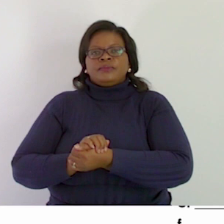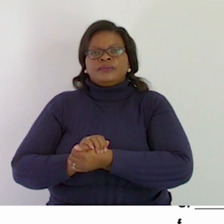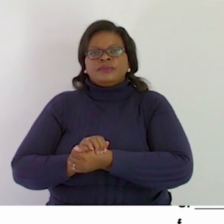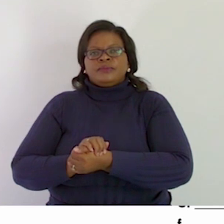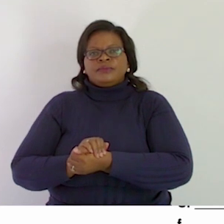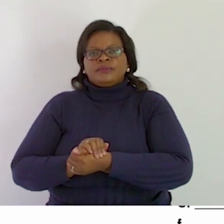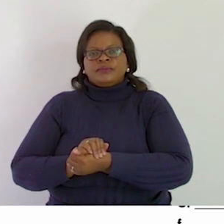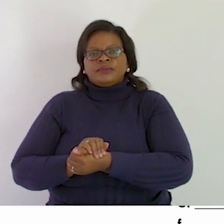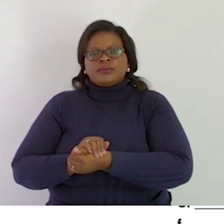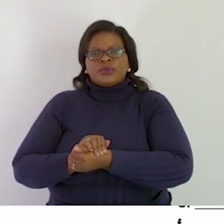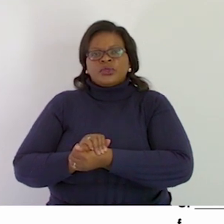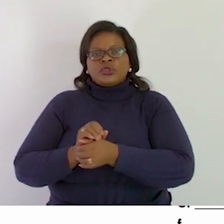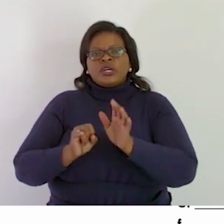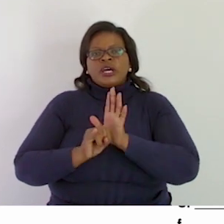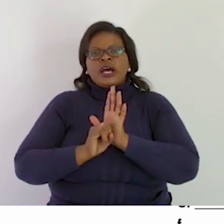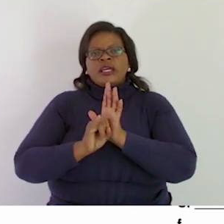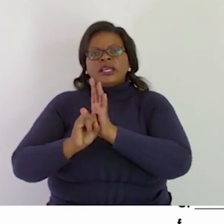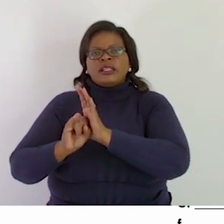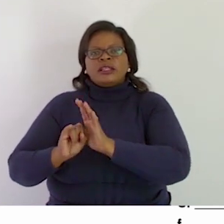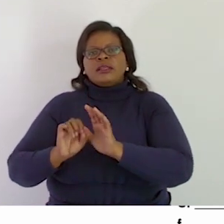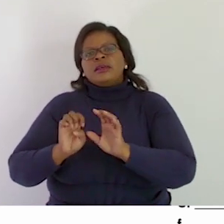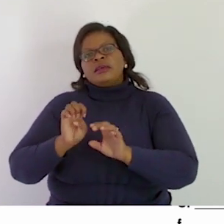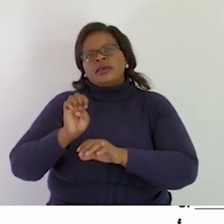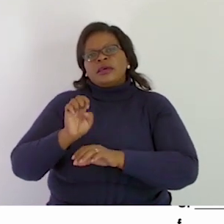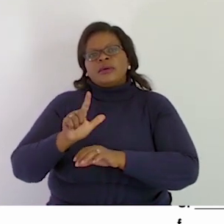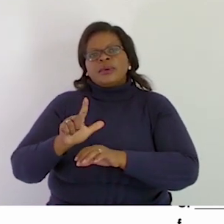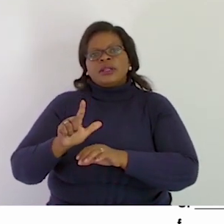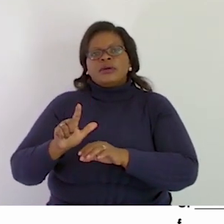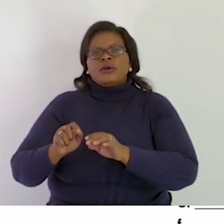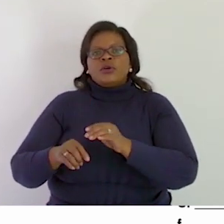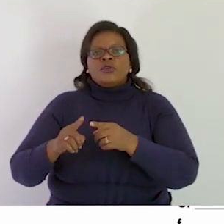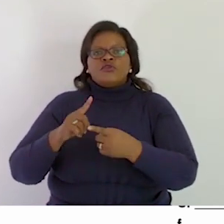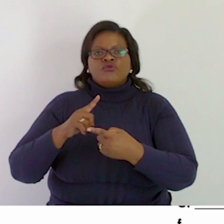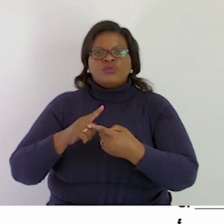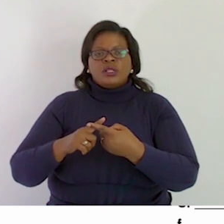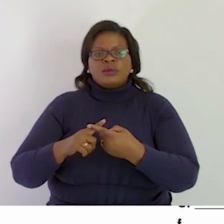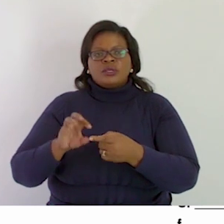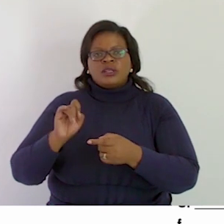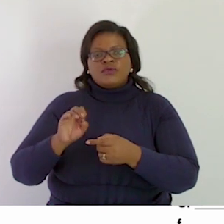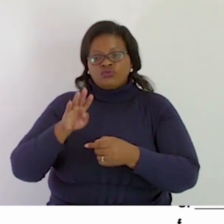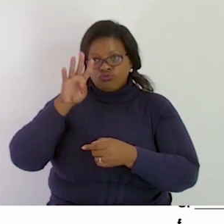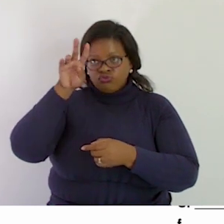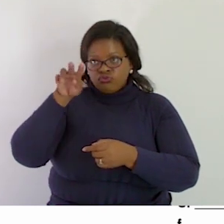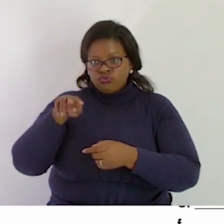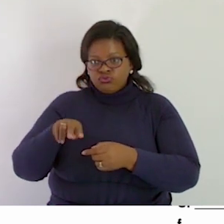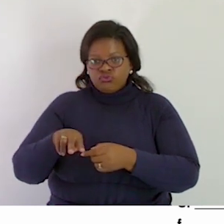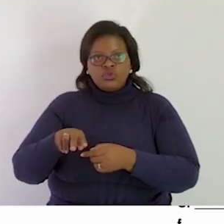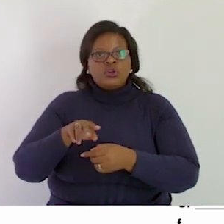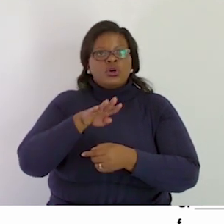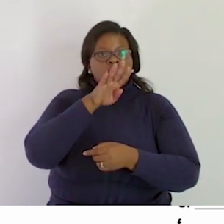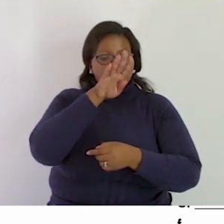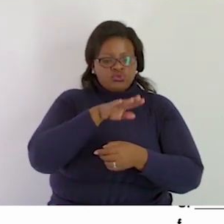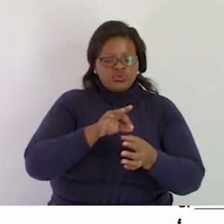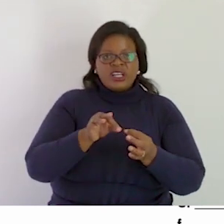identity element of multiplication. So if you have to go through and watch what I have explained